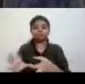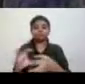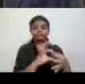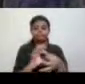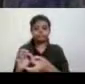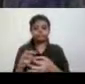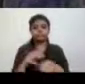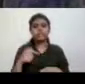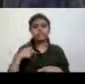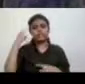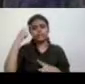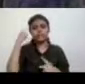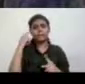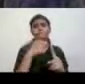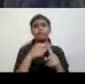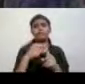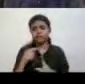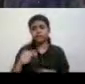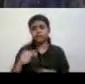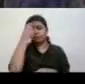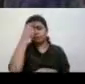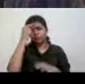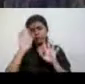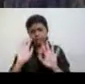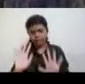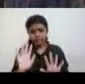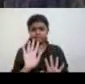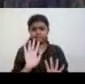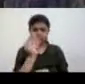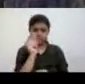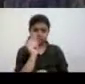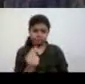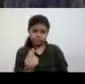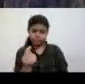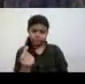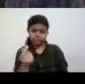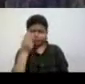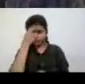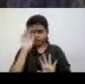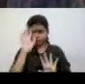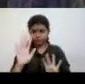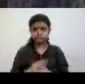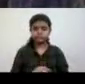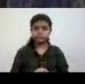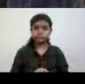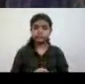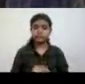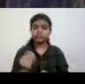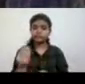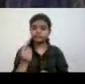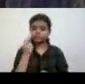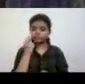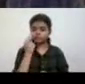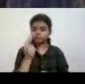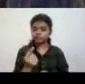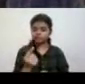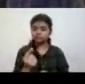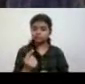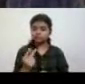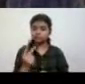I also think that there are some issues and problems with the, with this, uh, notably, um,